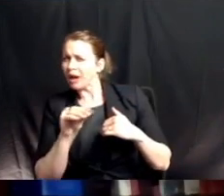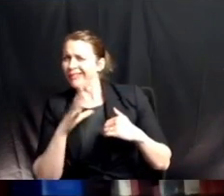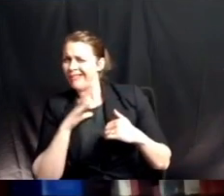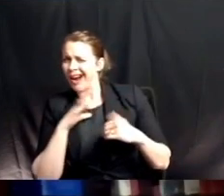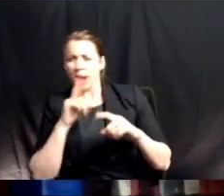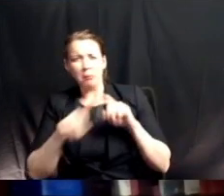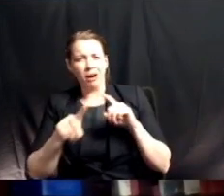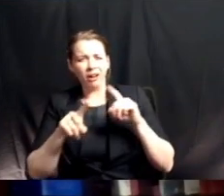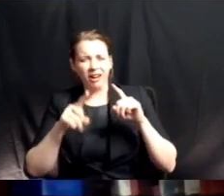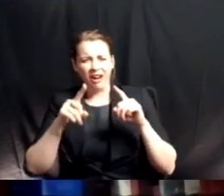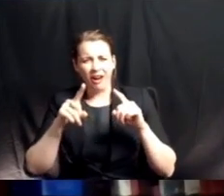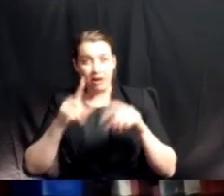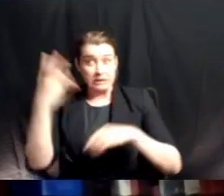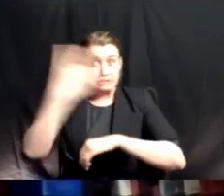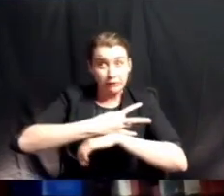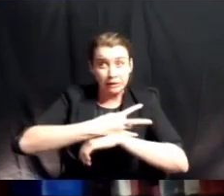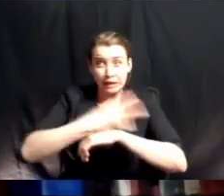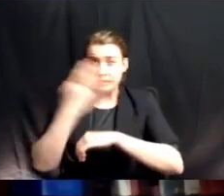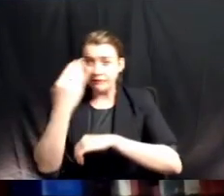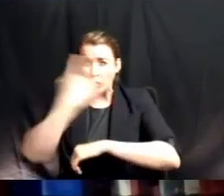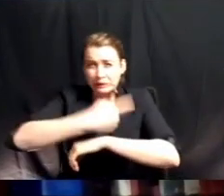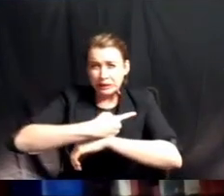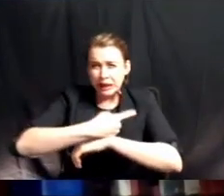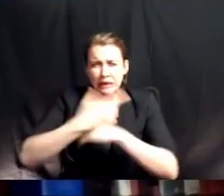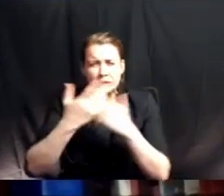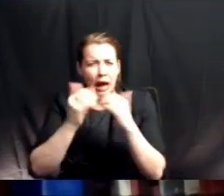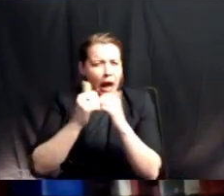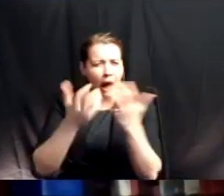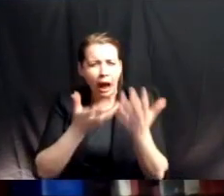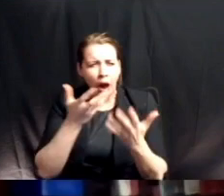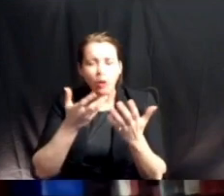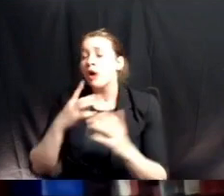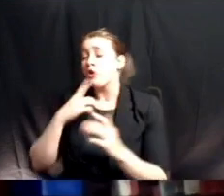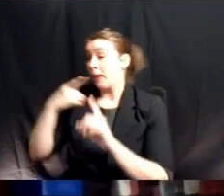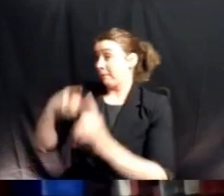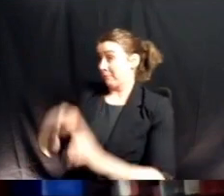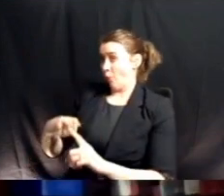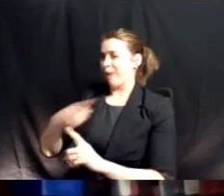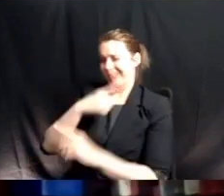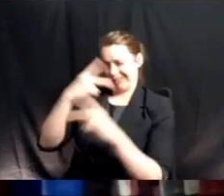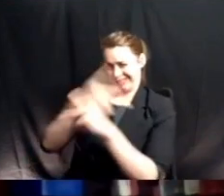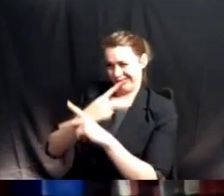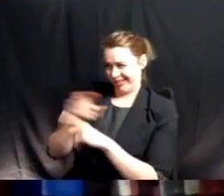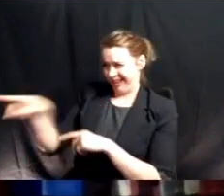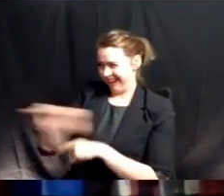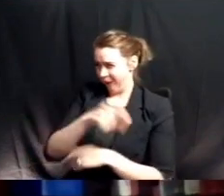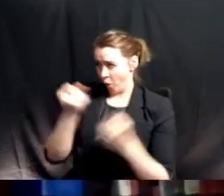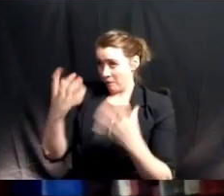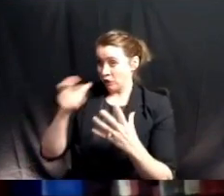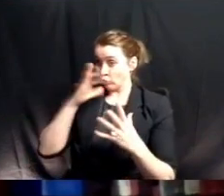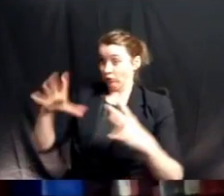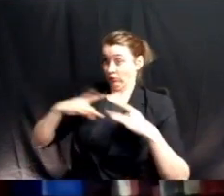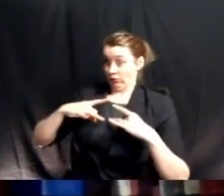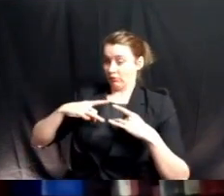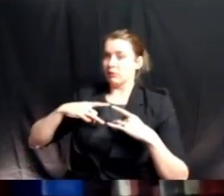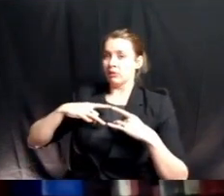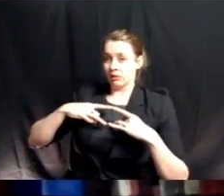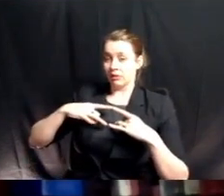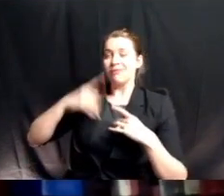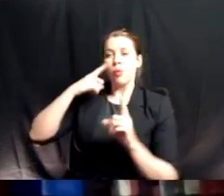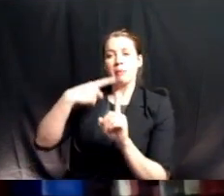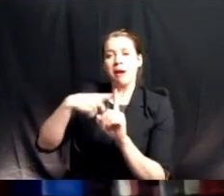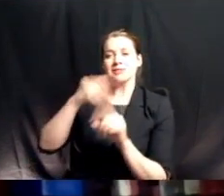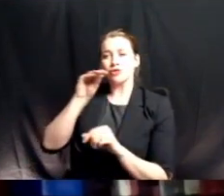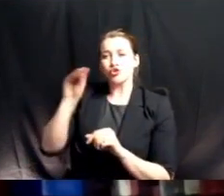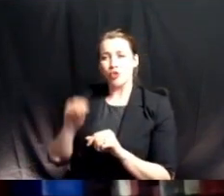progress. Yeah, it's essentially a rolling average of 14 days for the positivity rate. And as it